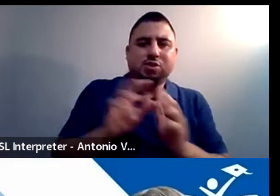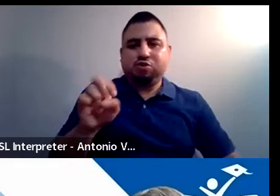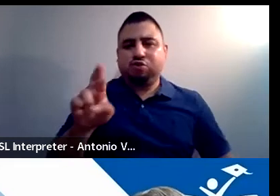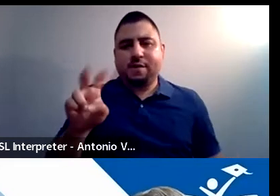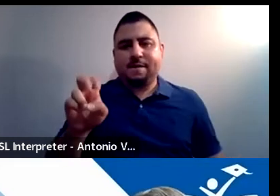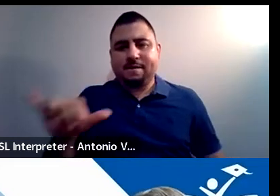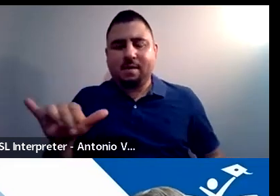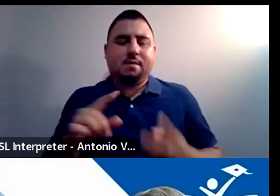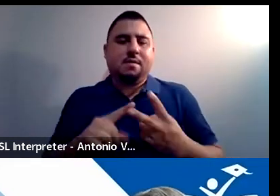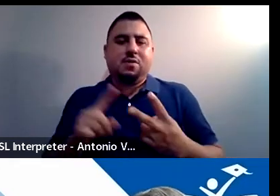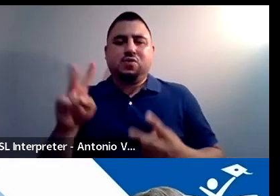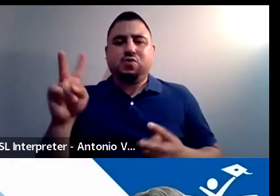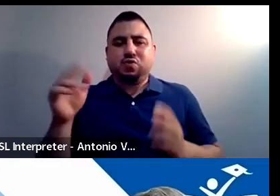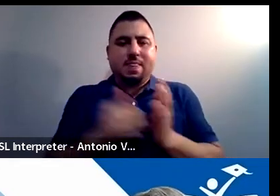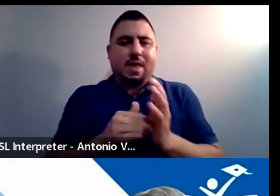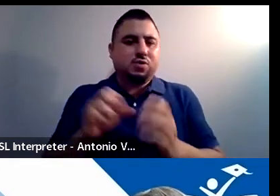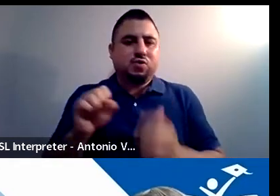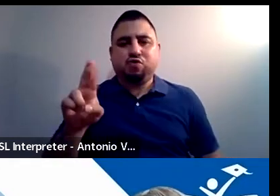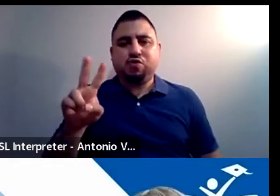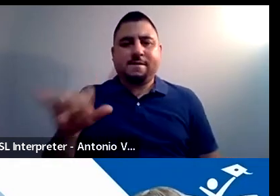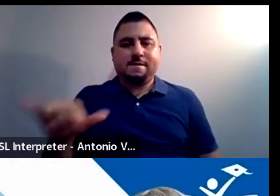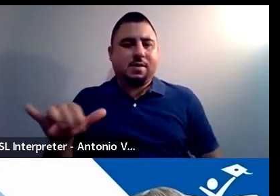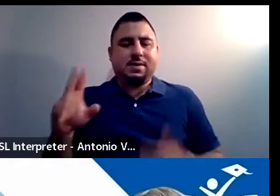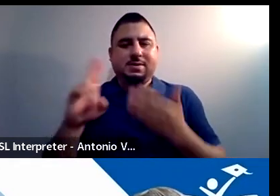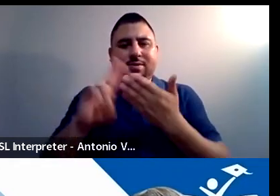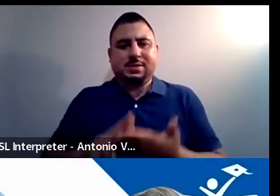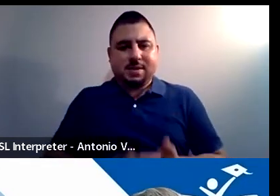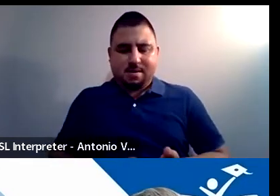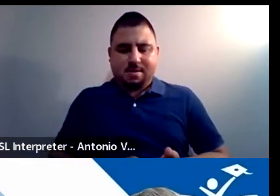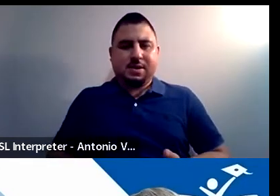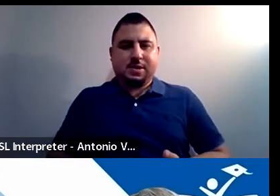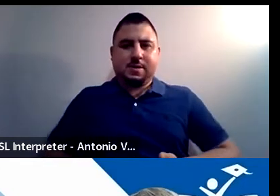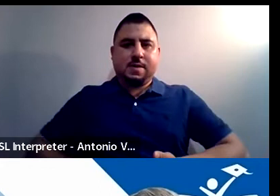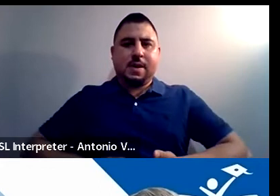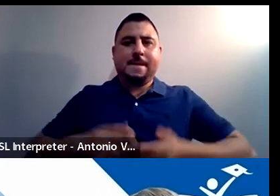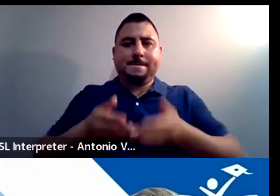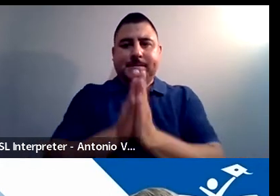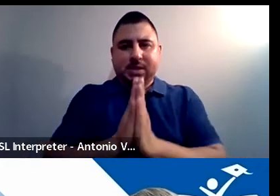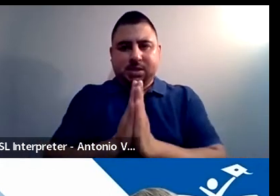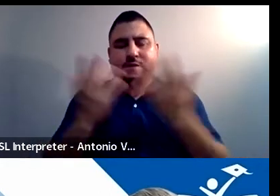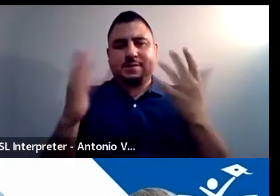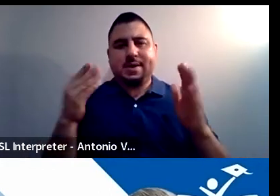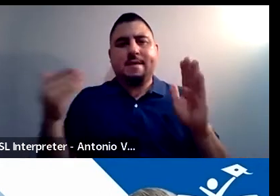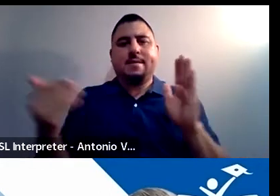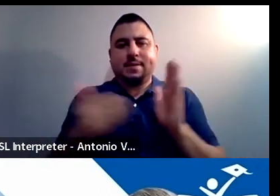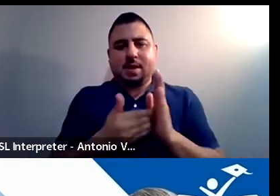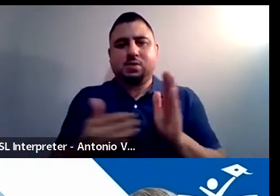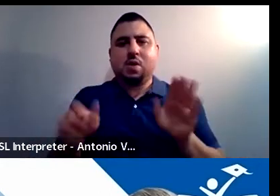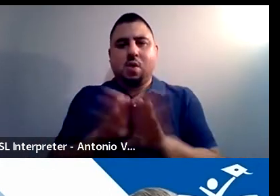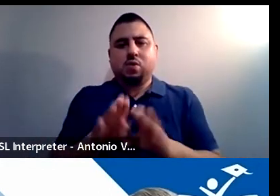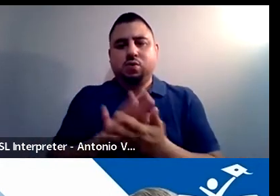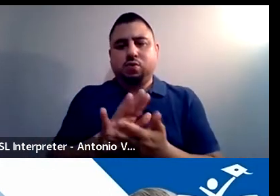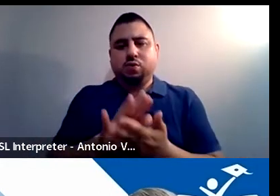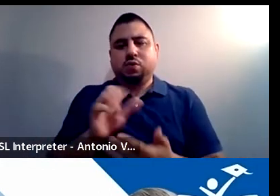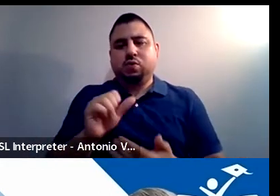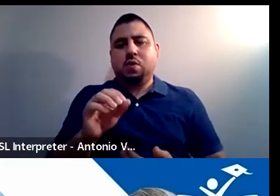over 2,000 surveyed, signed, and petitioned against closing the school. So they